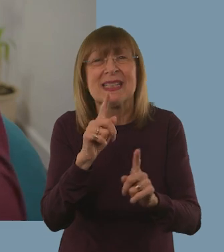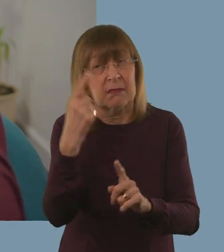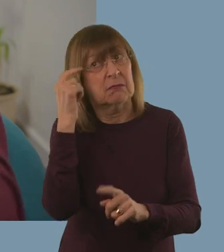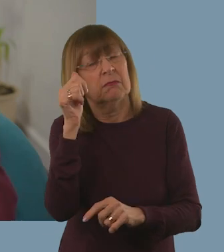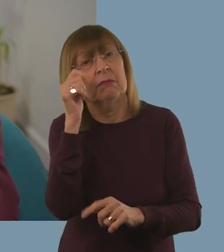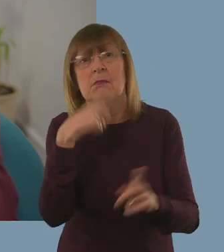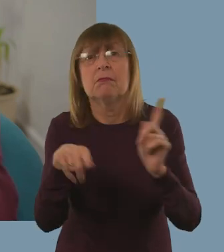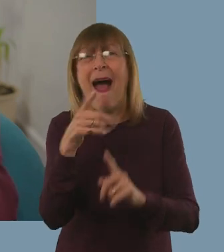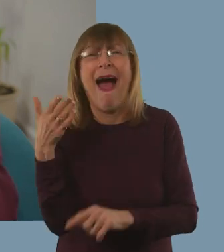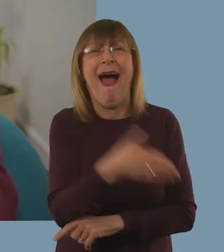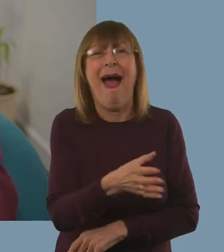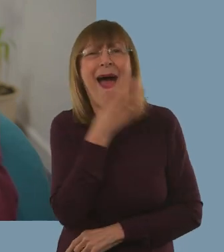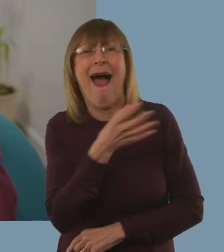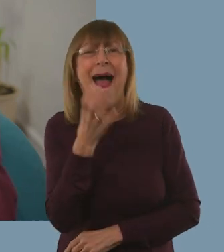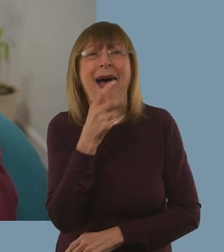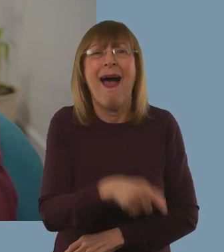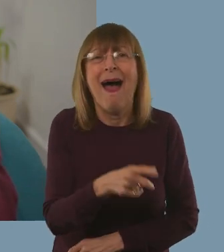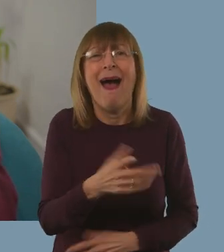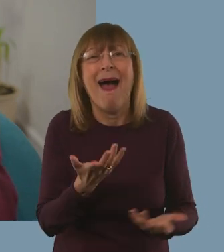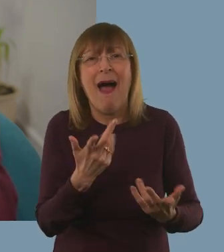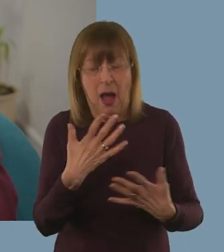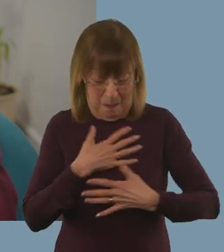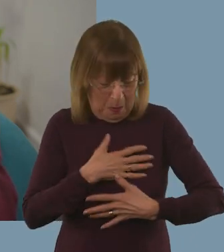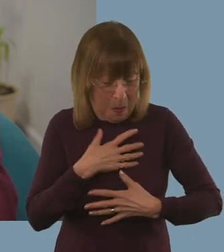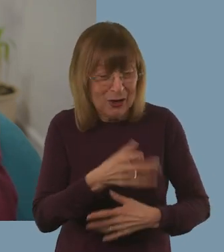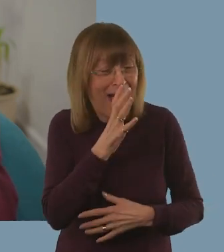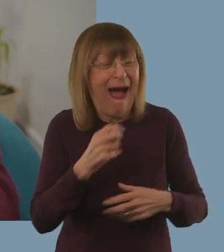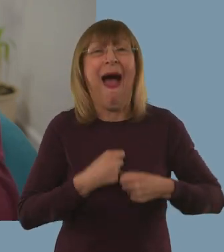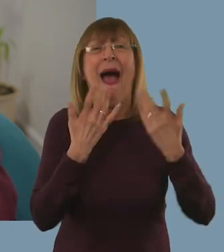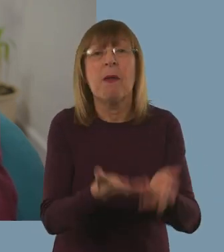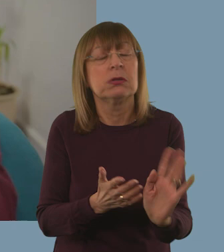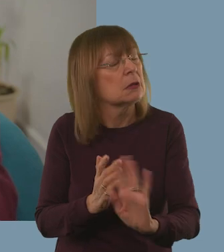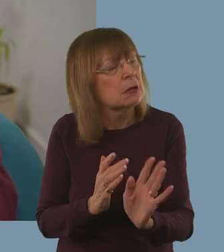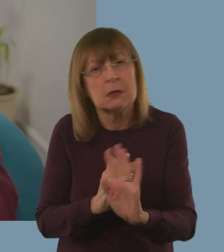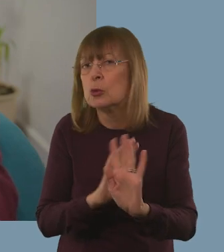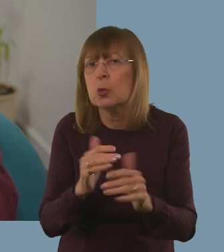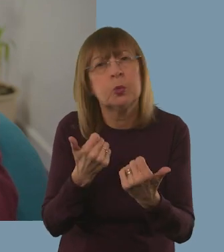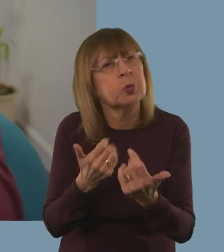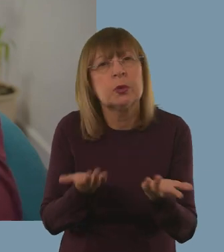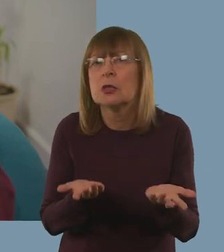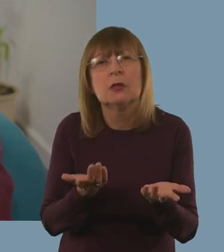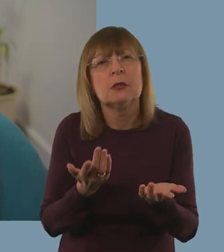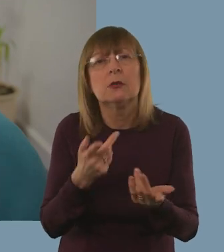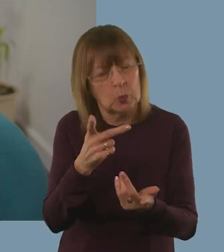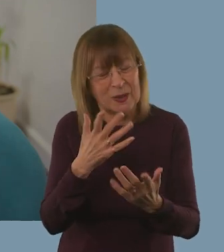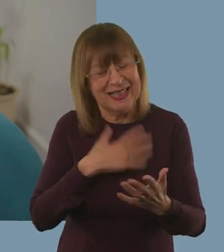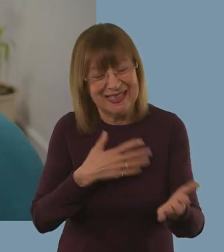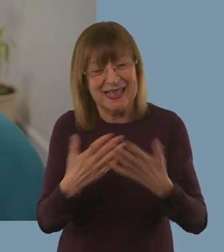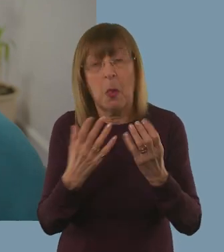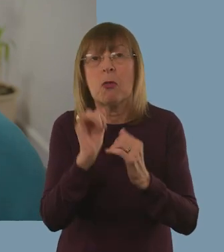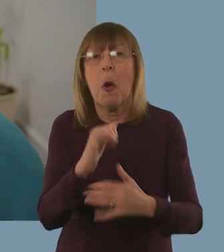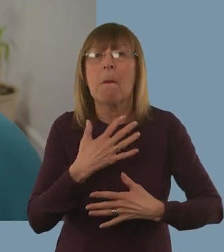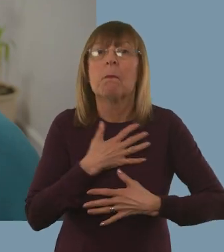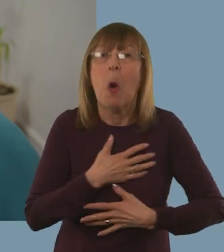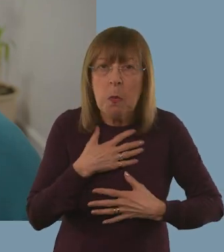drink. You know, I mean, everyone does. You go and have a drink and you try and let the emotions out. Not a good idea. You're best facing up to the emotions